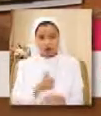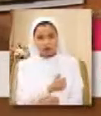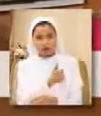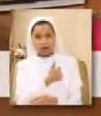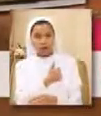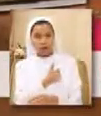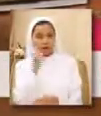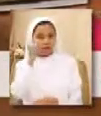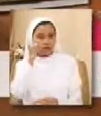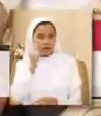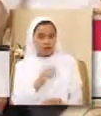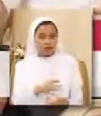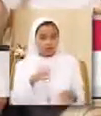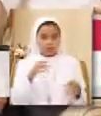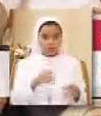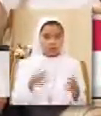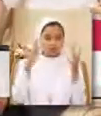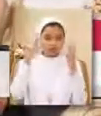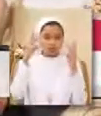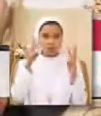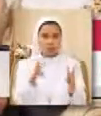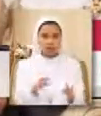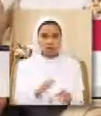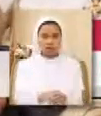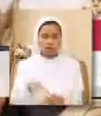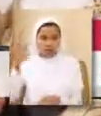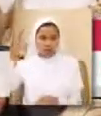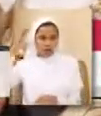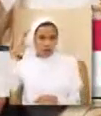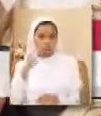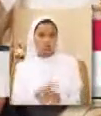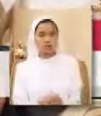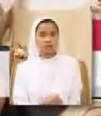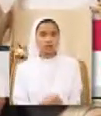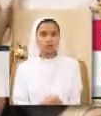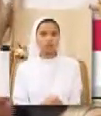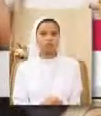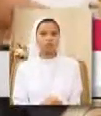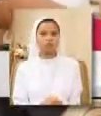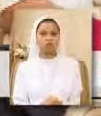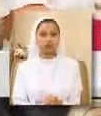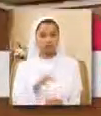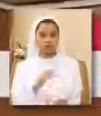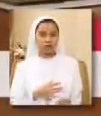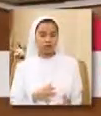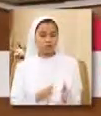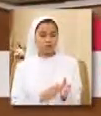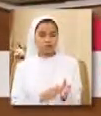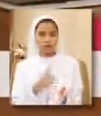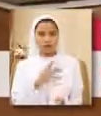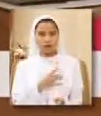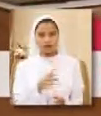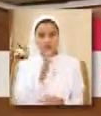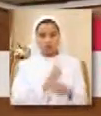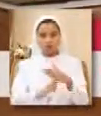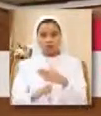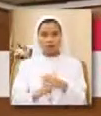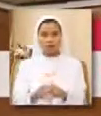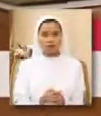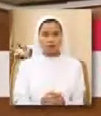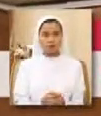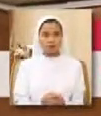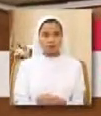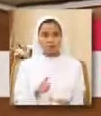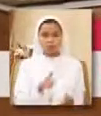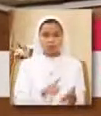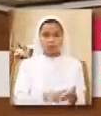much interested in joining your group. If ever they do, where can they contact your sister?